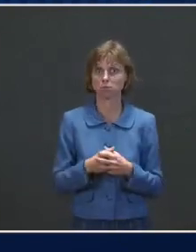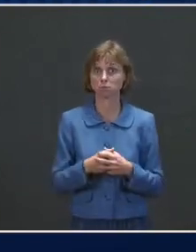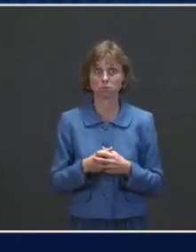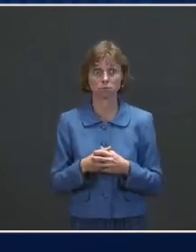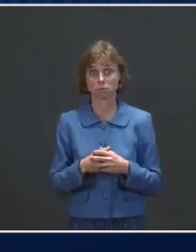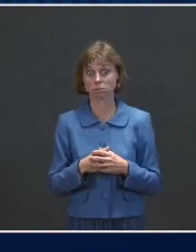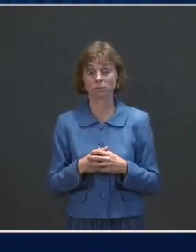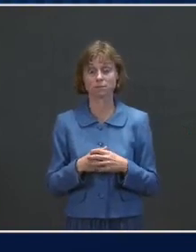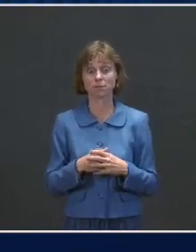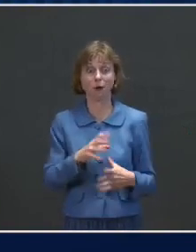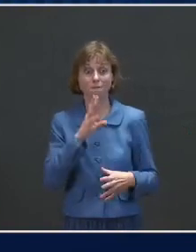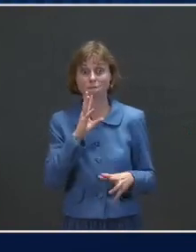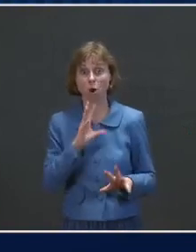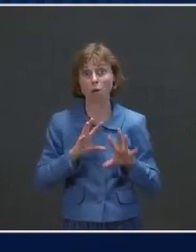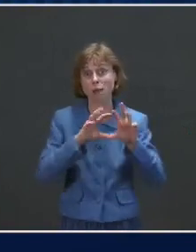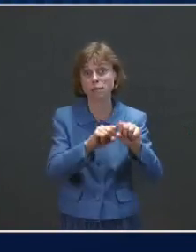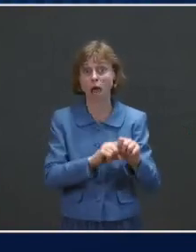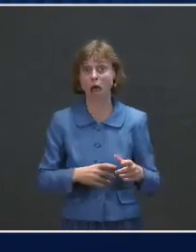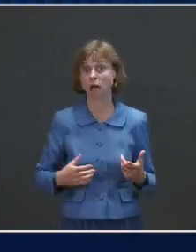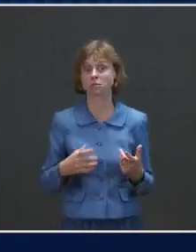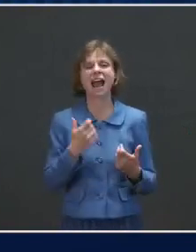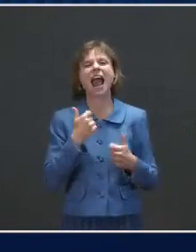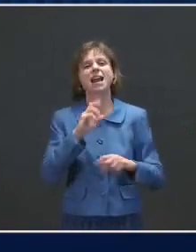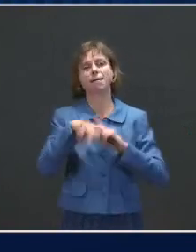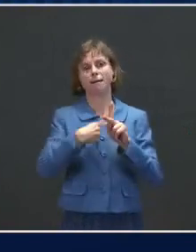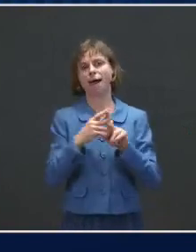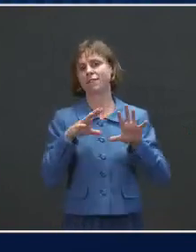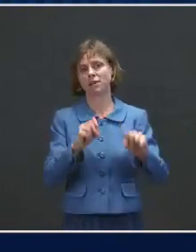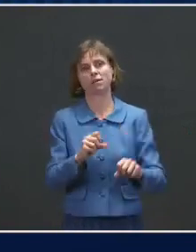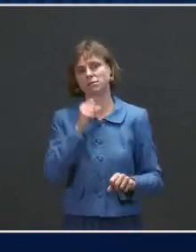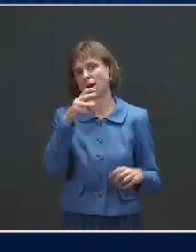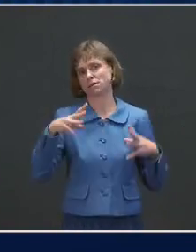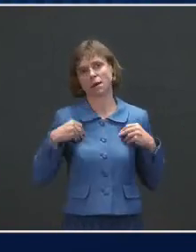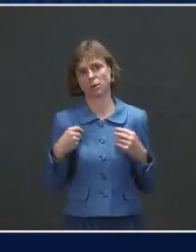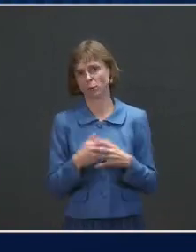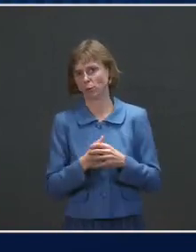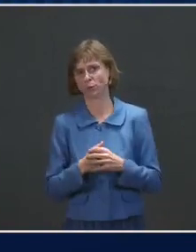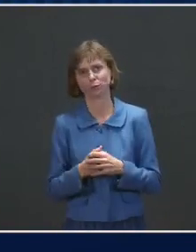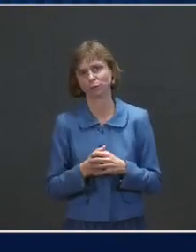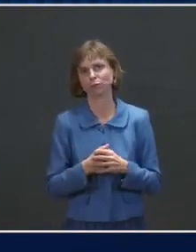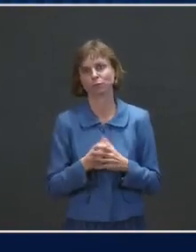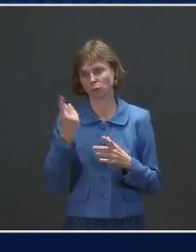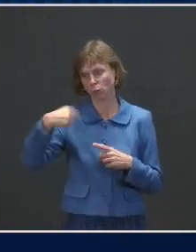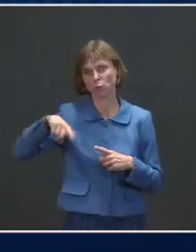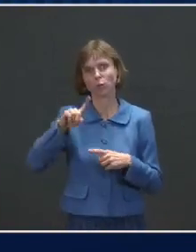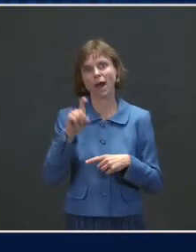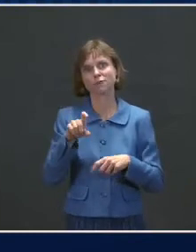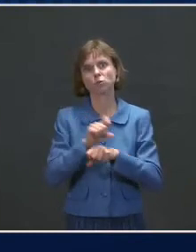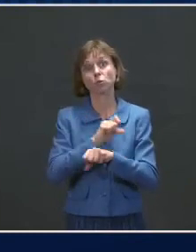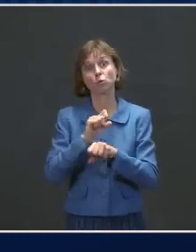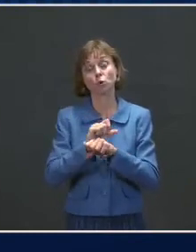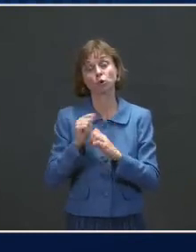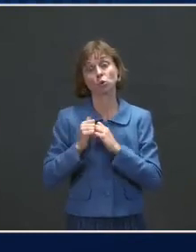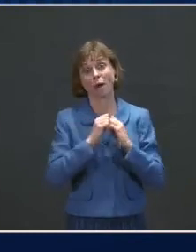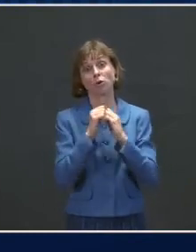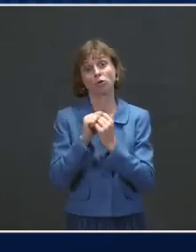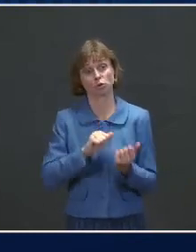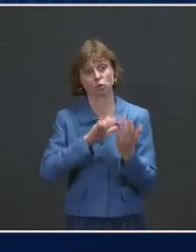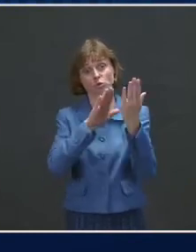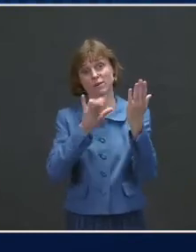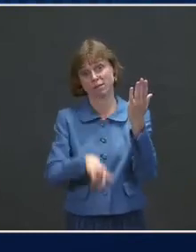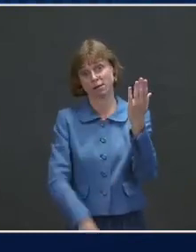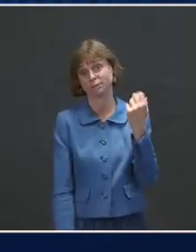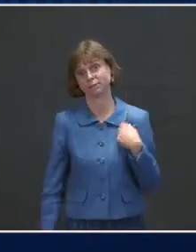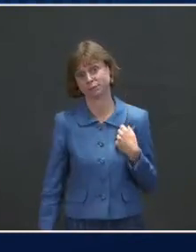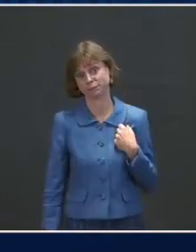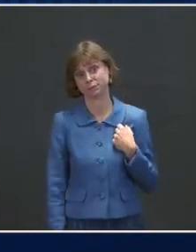attacks, verbal attacks, any attacks of any form are unacceptable and we need to work together to address them.